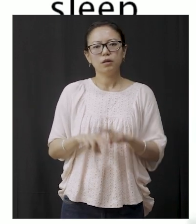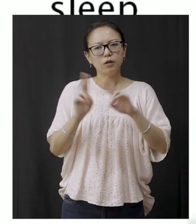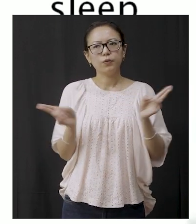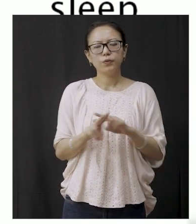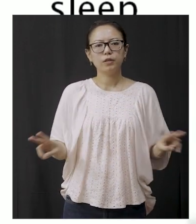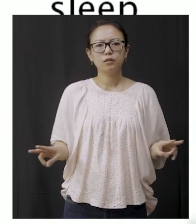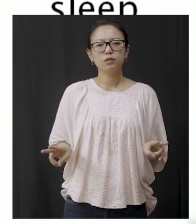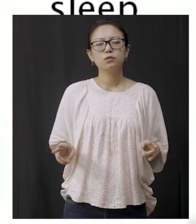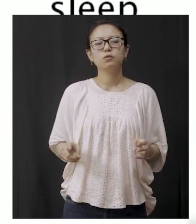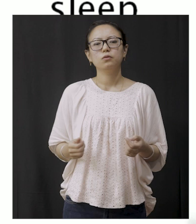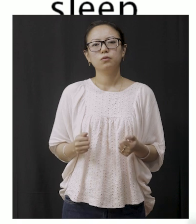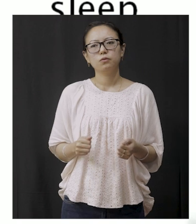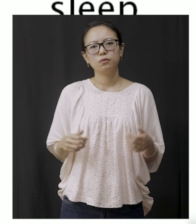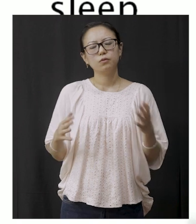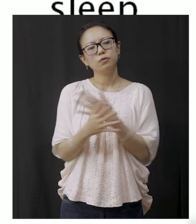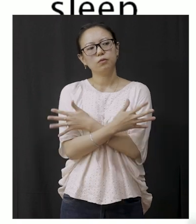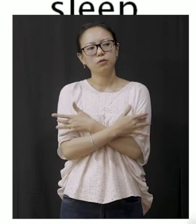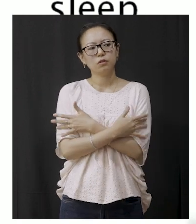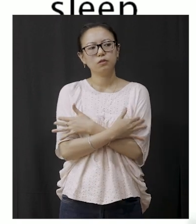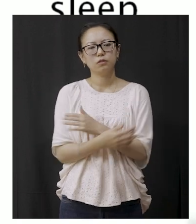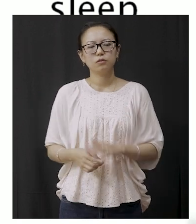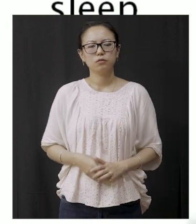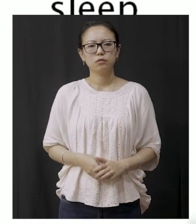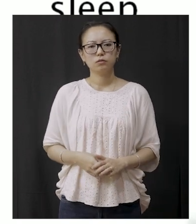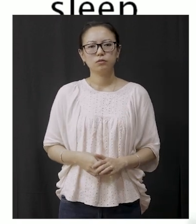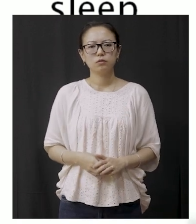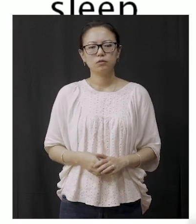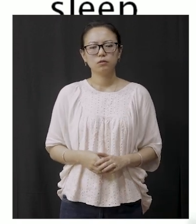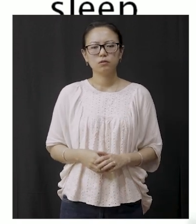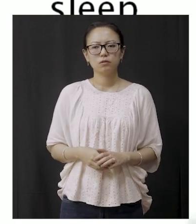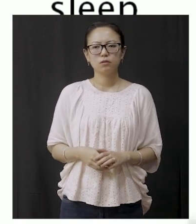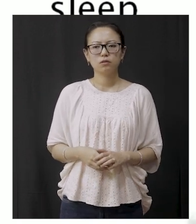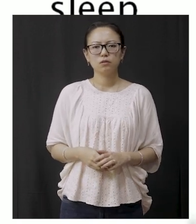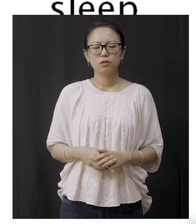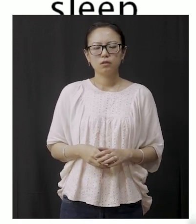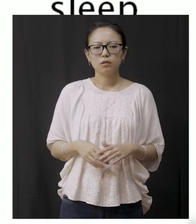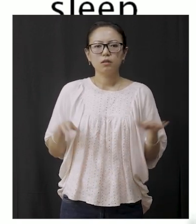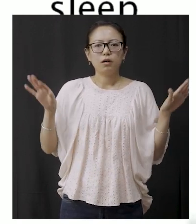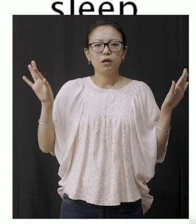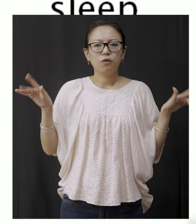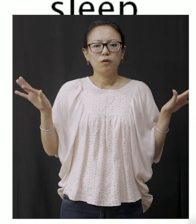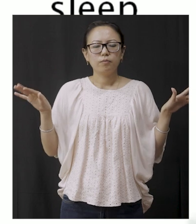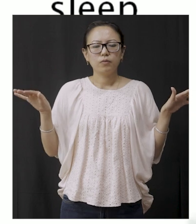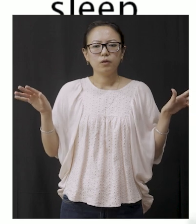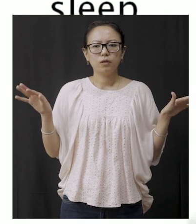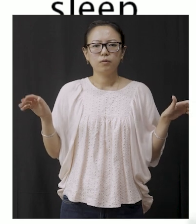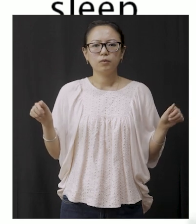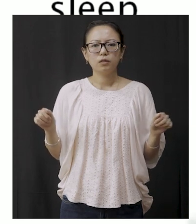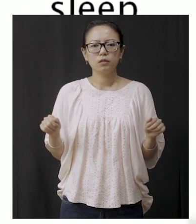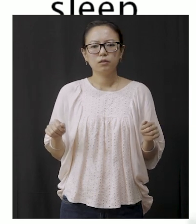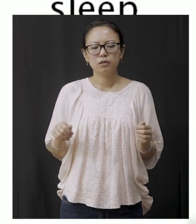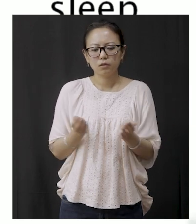Who shelter these little birds? The tall trees, right? The trees, they have branches, they have